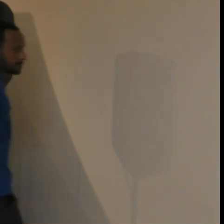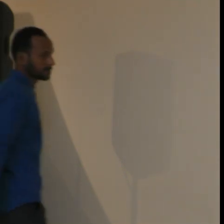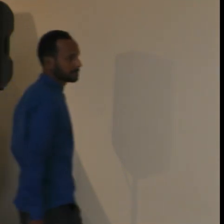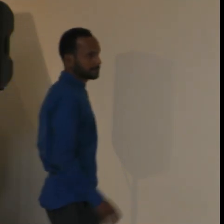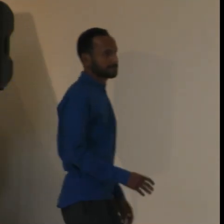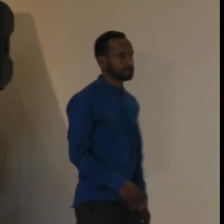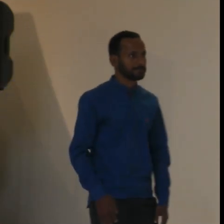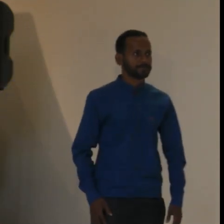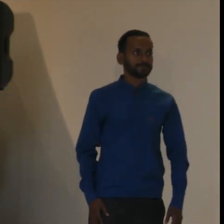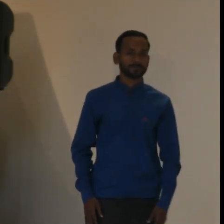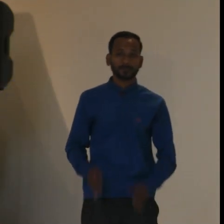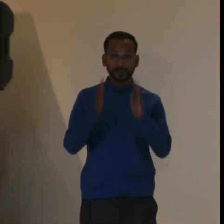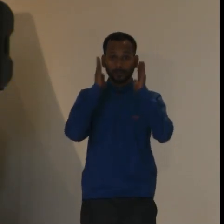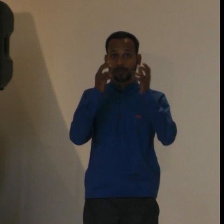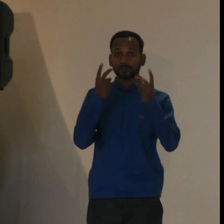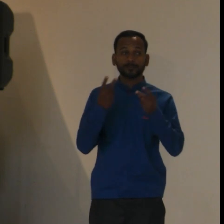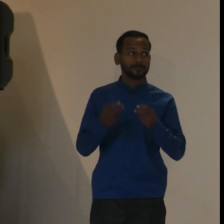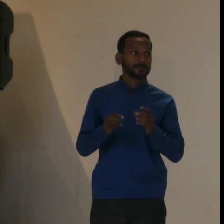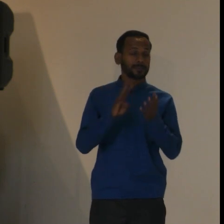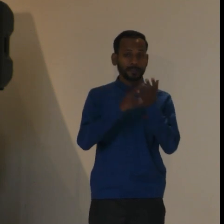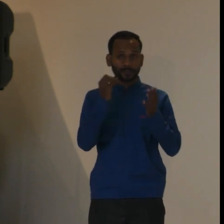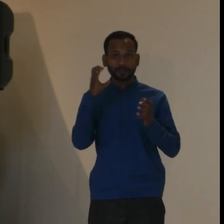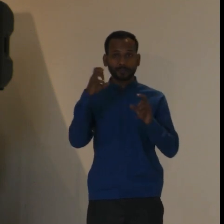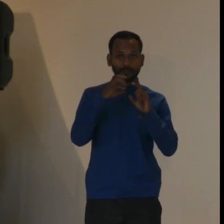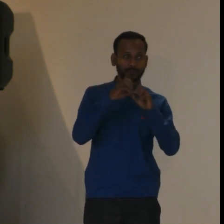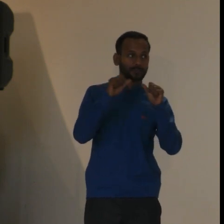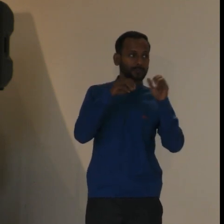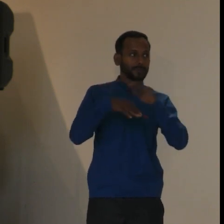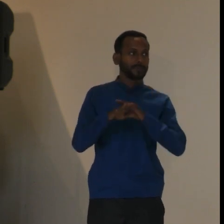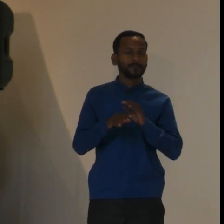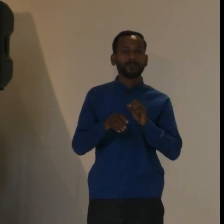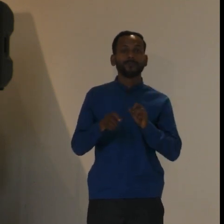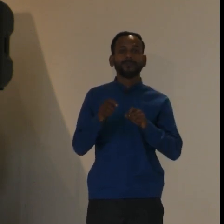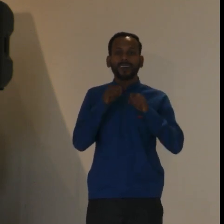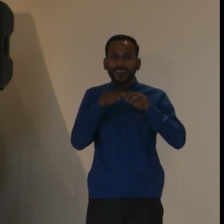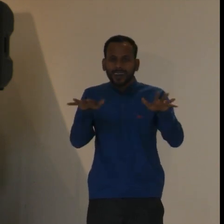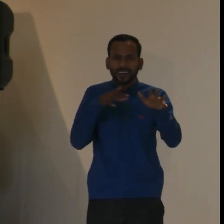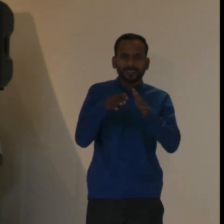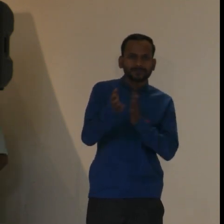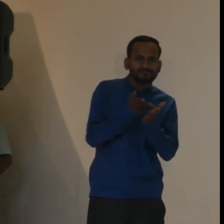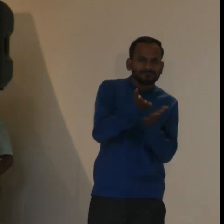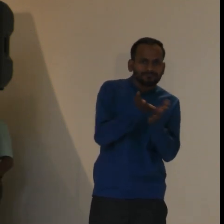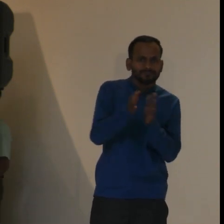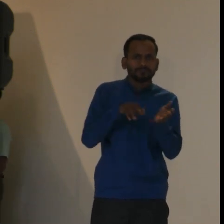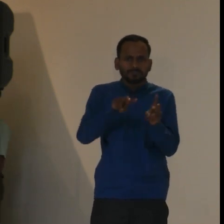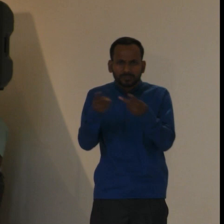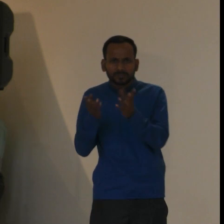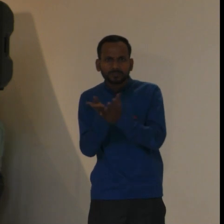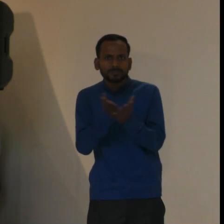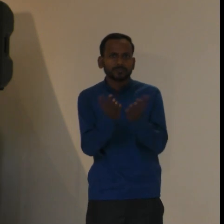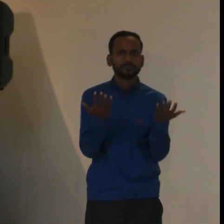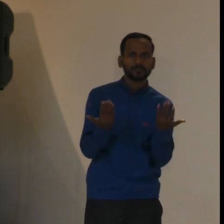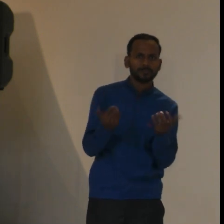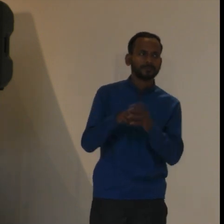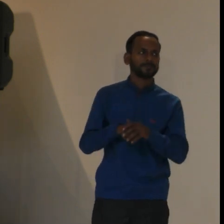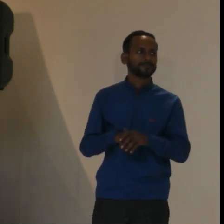first thing actually that caught my attention when I walked into MOCA was that it was accessible to people who aren't able to walk. It